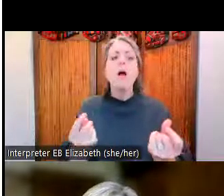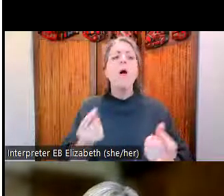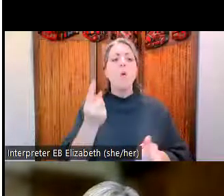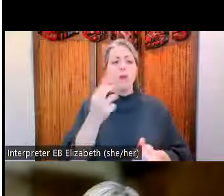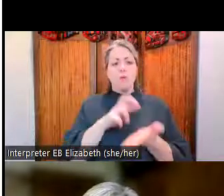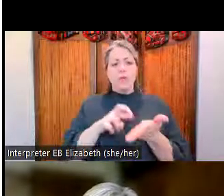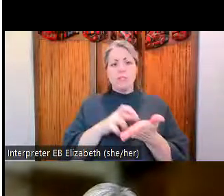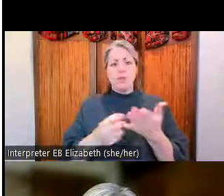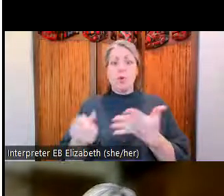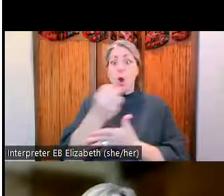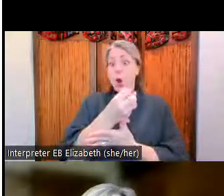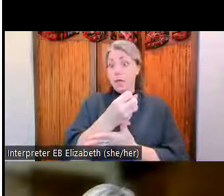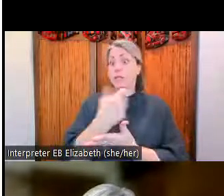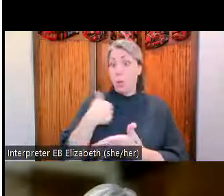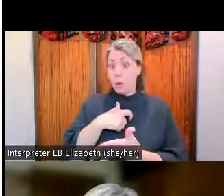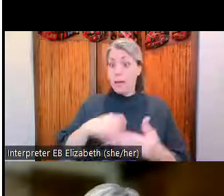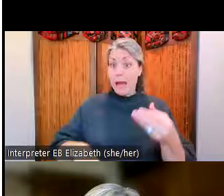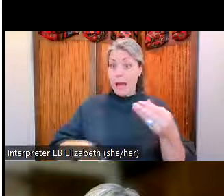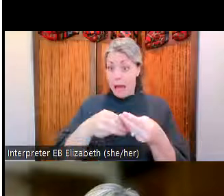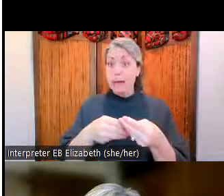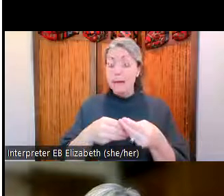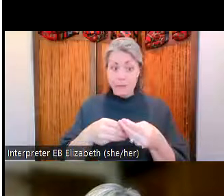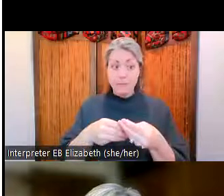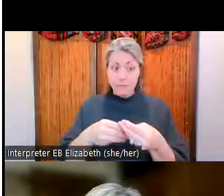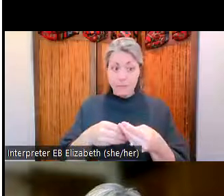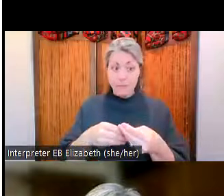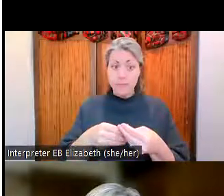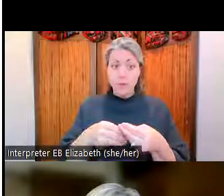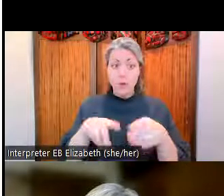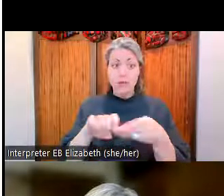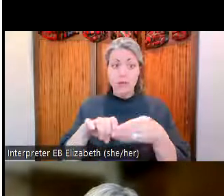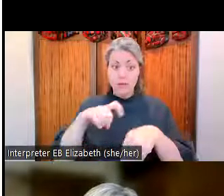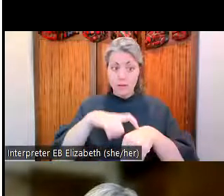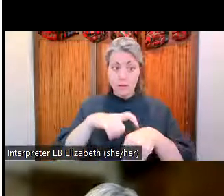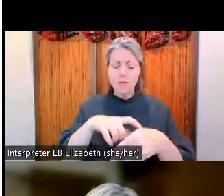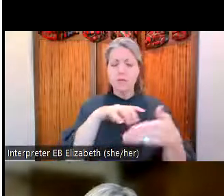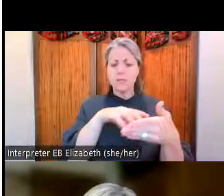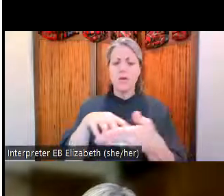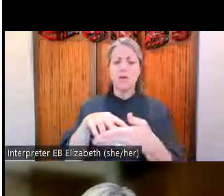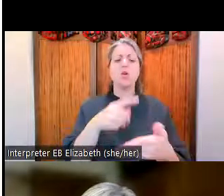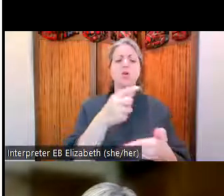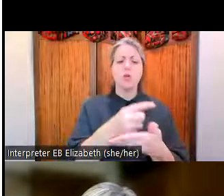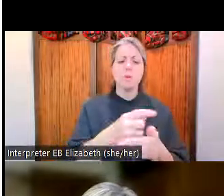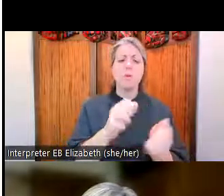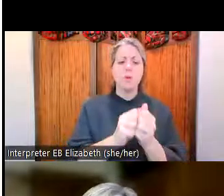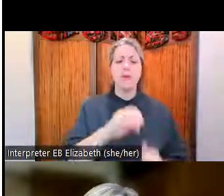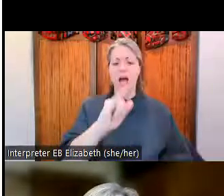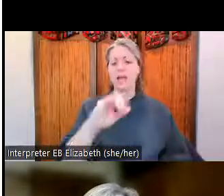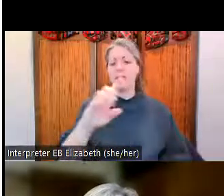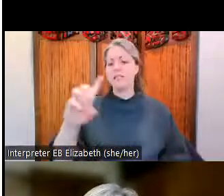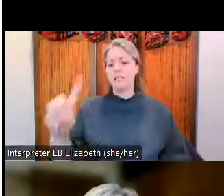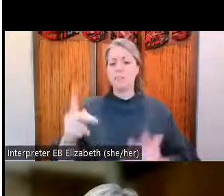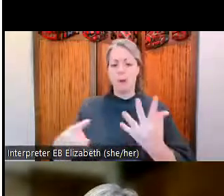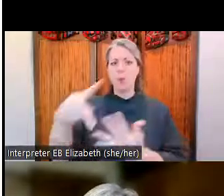research priorities that was added was the study of treatments for people with intellectual and developmental